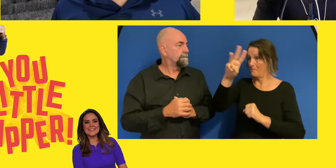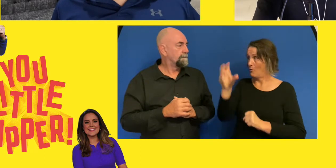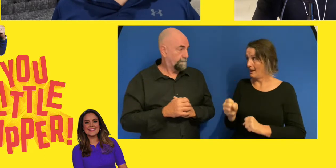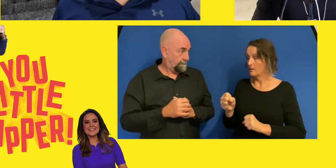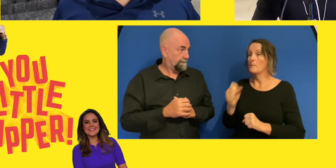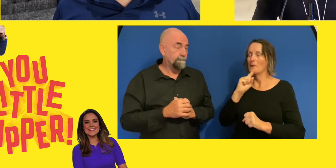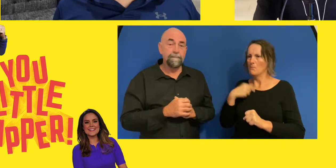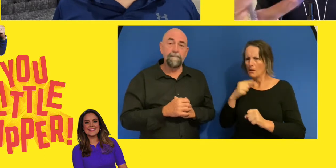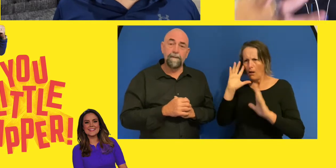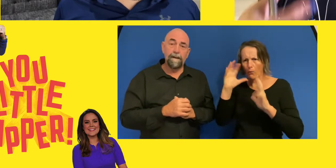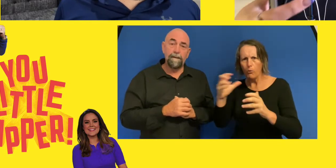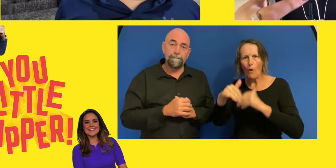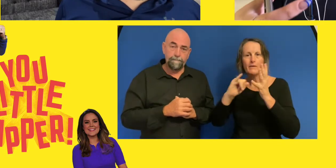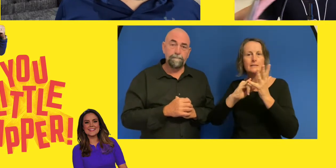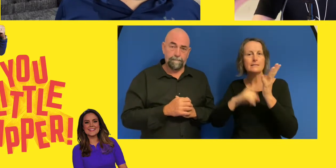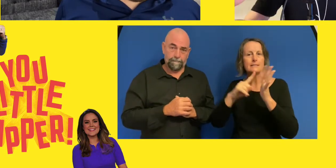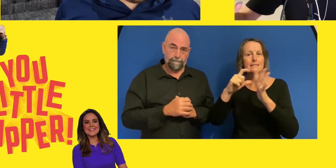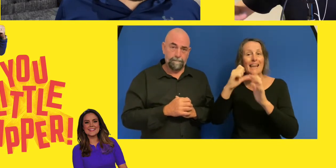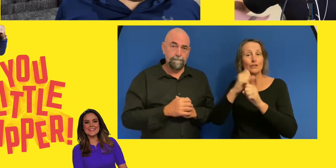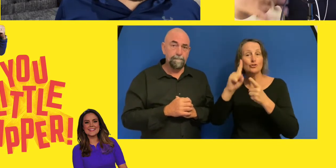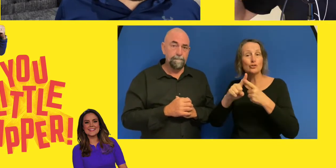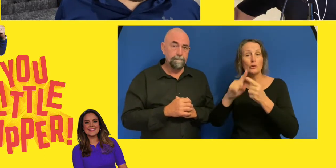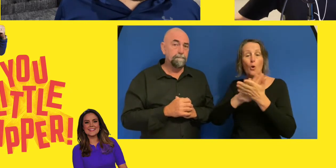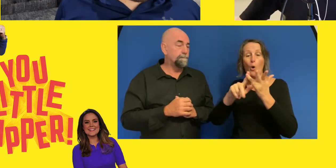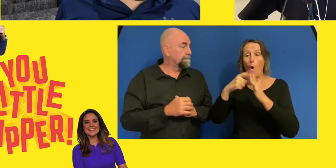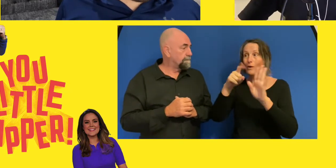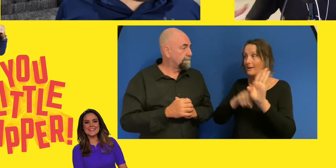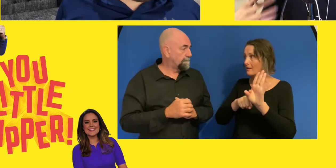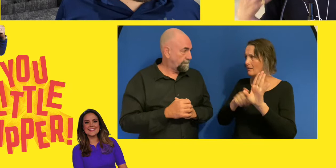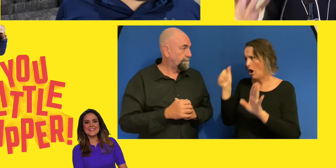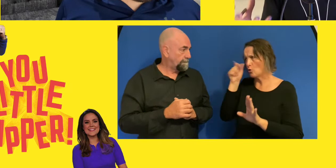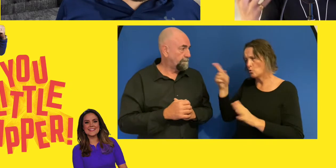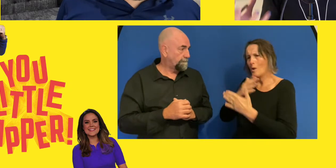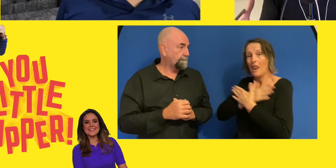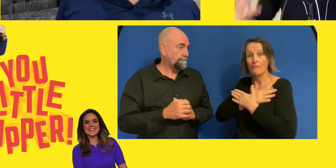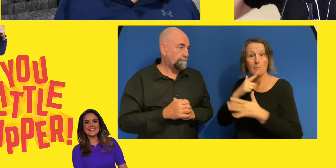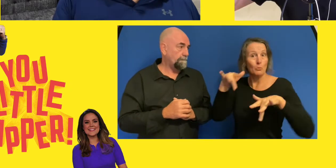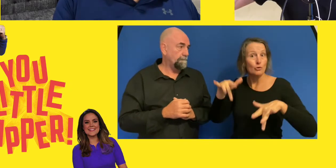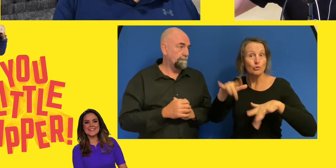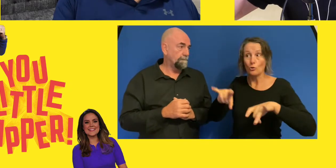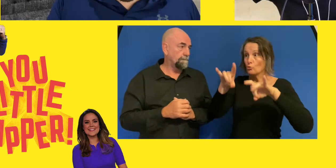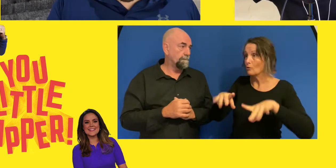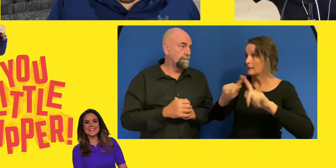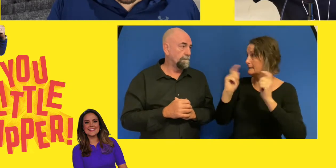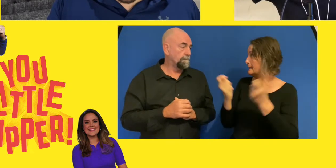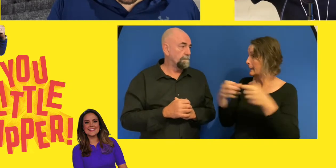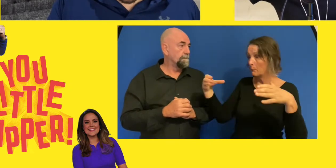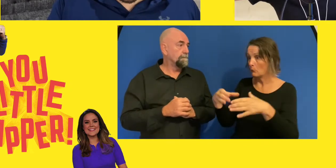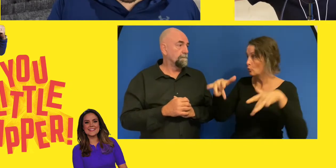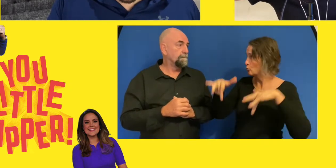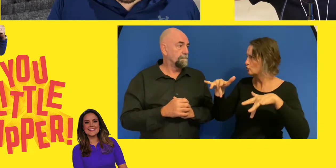is the sledge hockey, which I know you love, but there's this momentum to really create an Australian team, and in my head, it seems